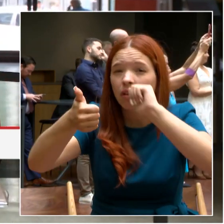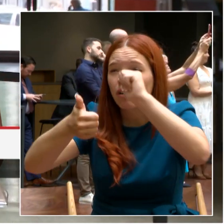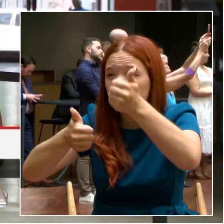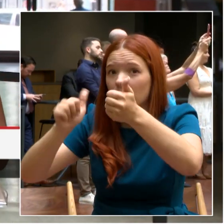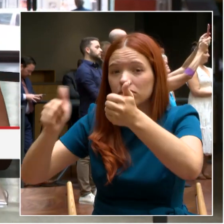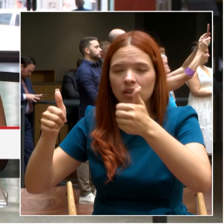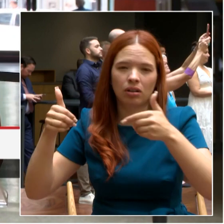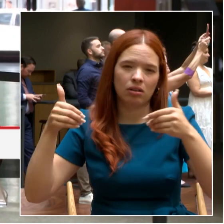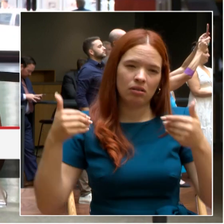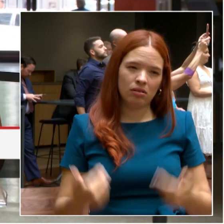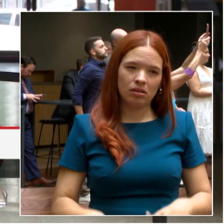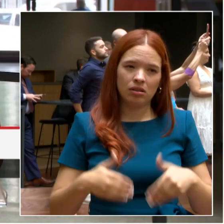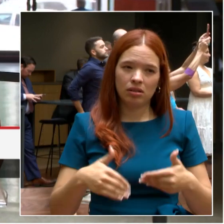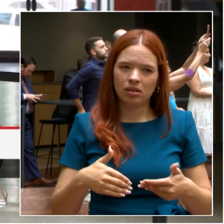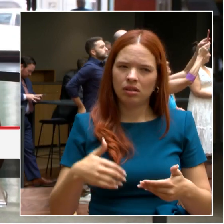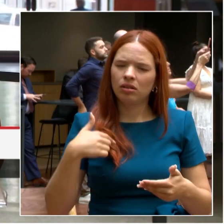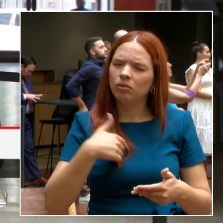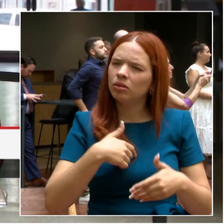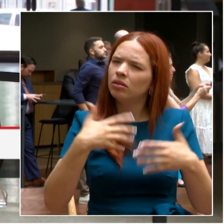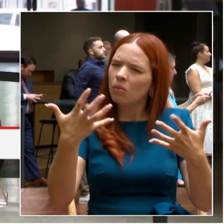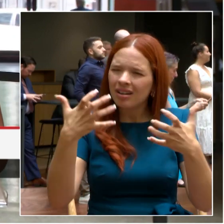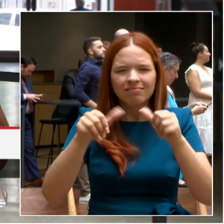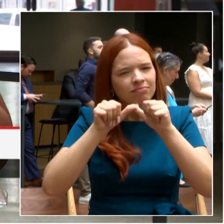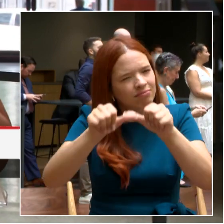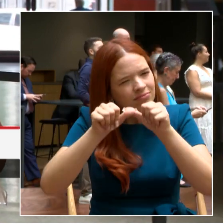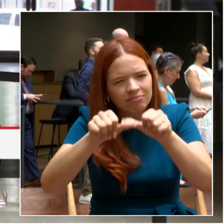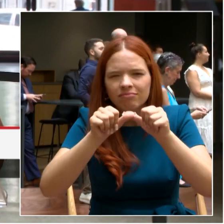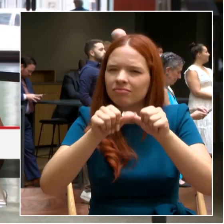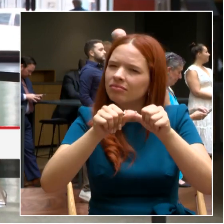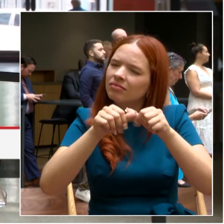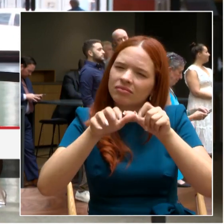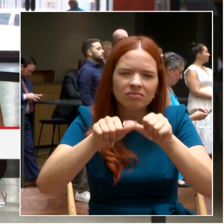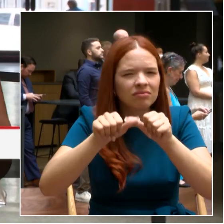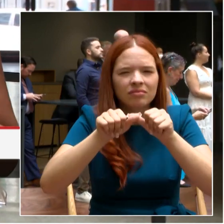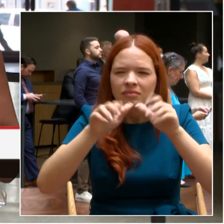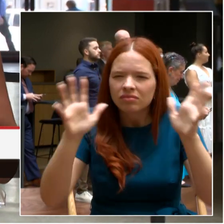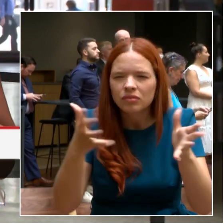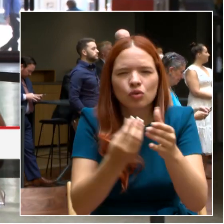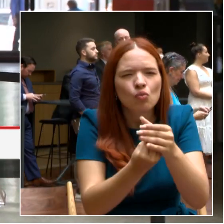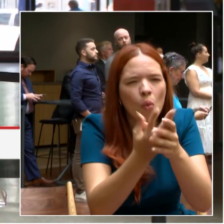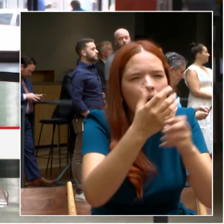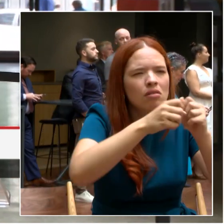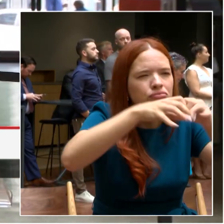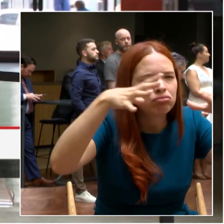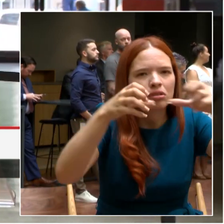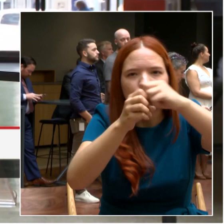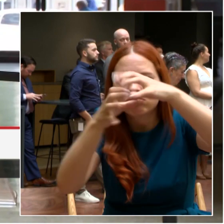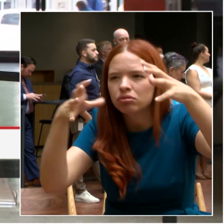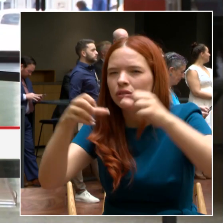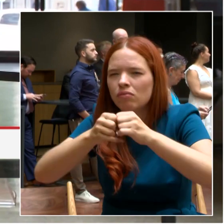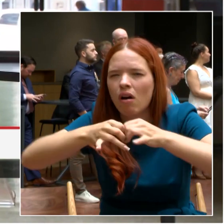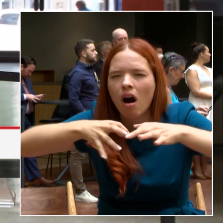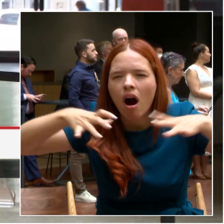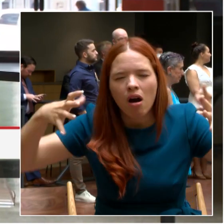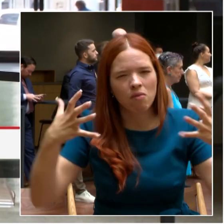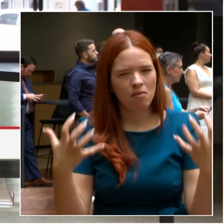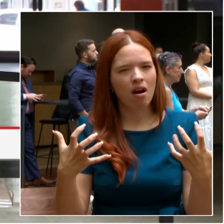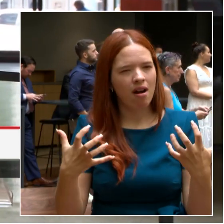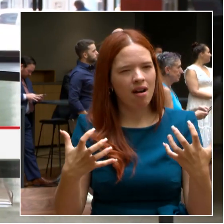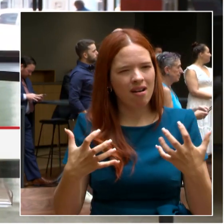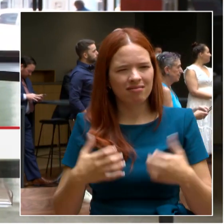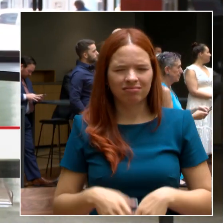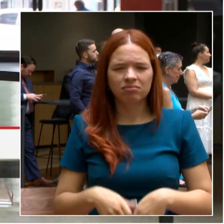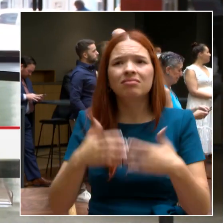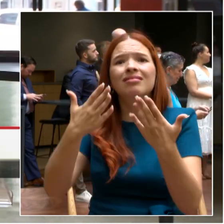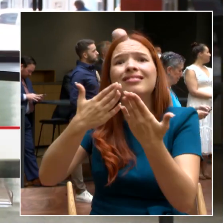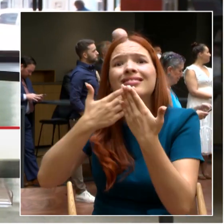And we want to continue to be aggressive about it. I'm grateful to the members of the council who supported, and Sandy, you'll like